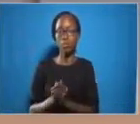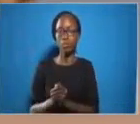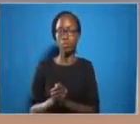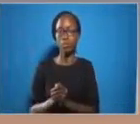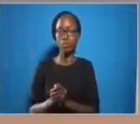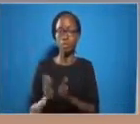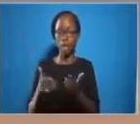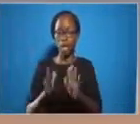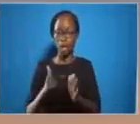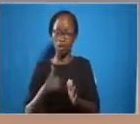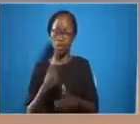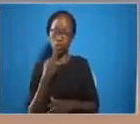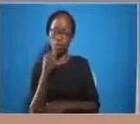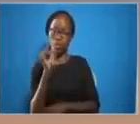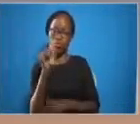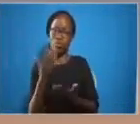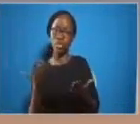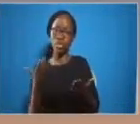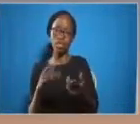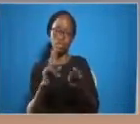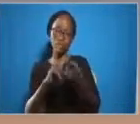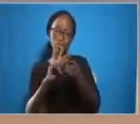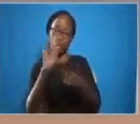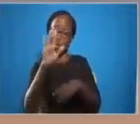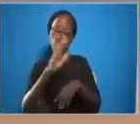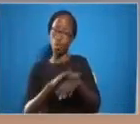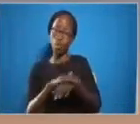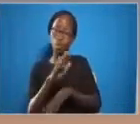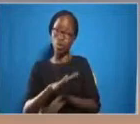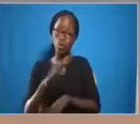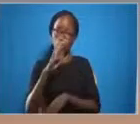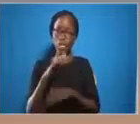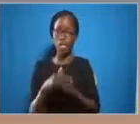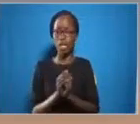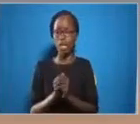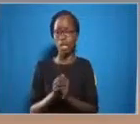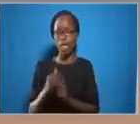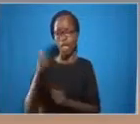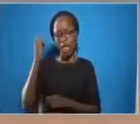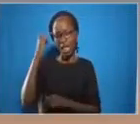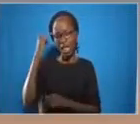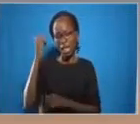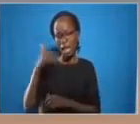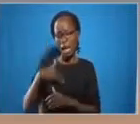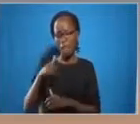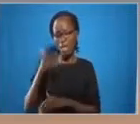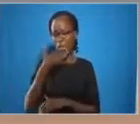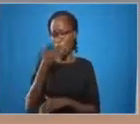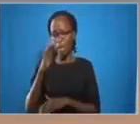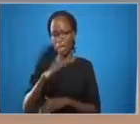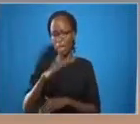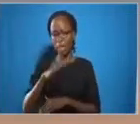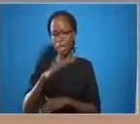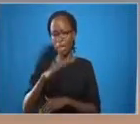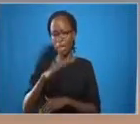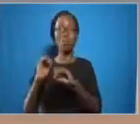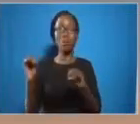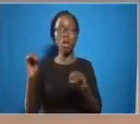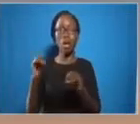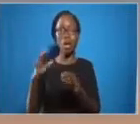Allow me to say a few things. One, you're in the right place. I don't think there'd be a better place to have this function, number one, than in